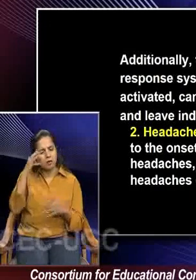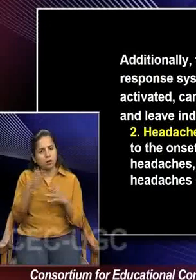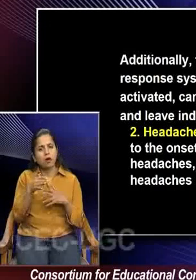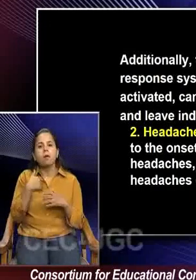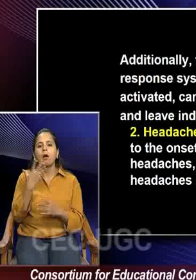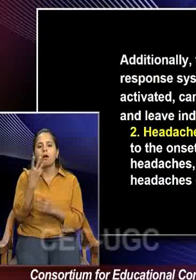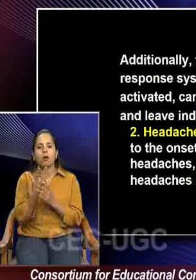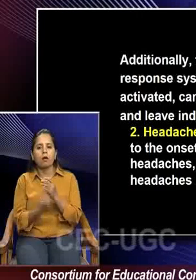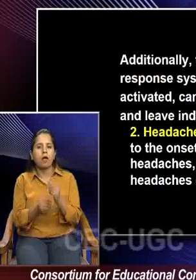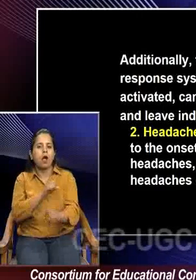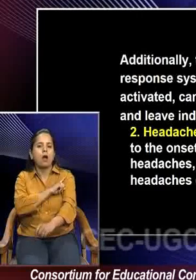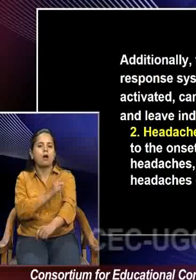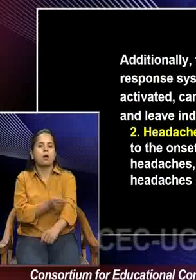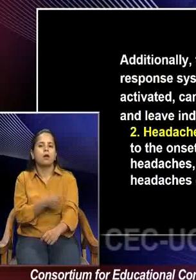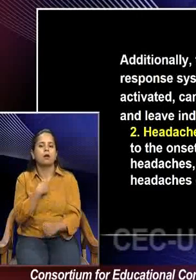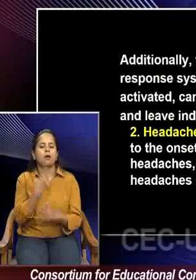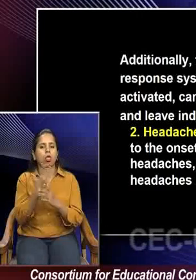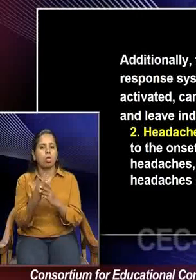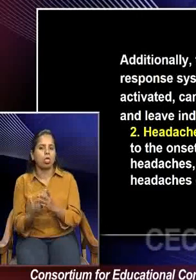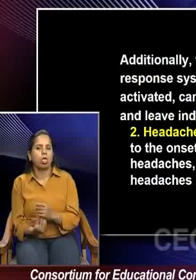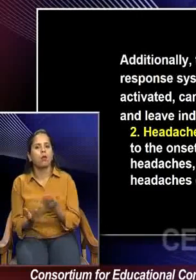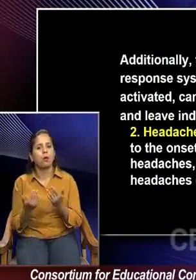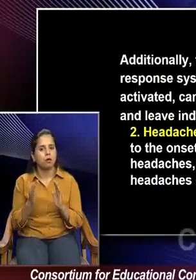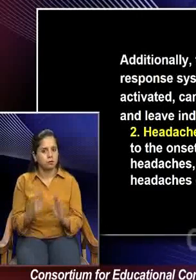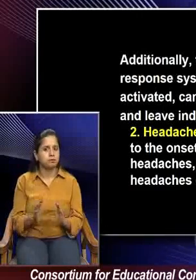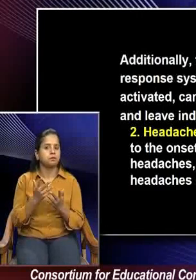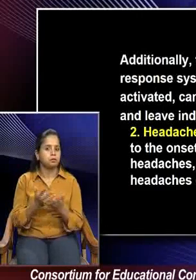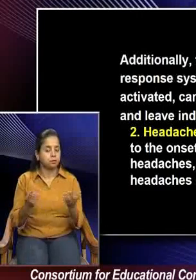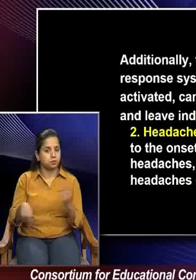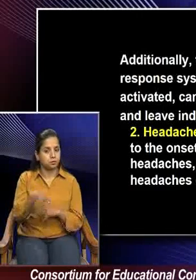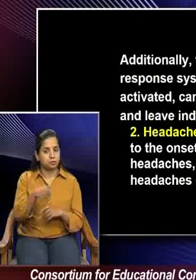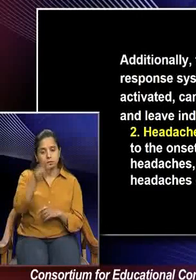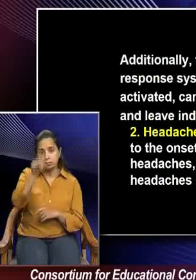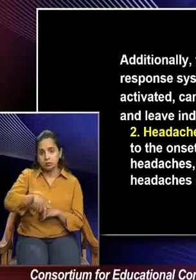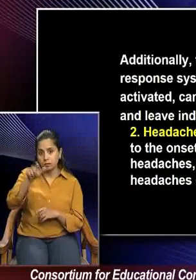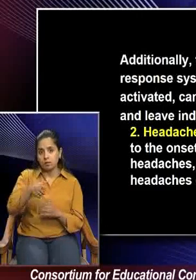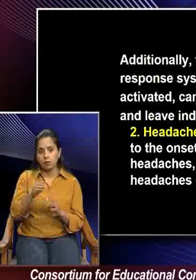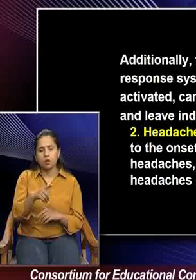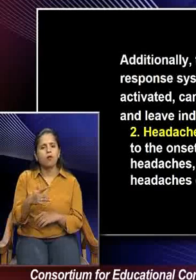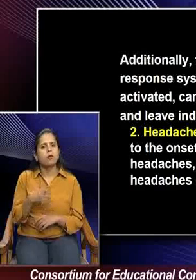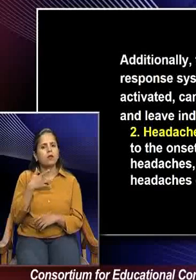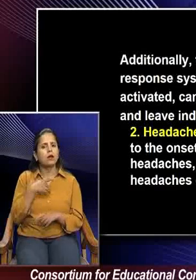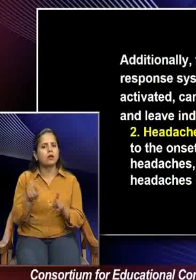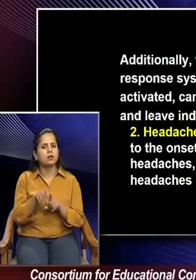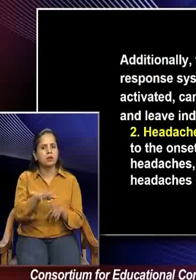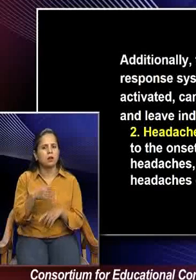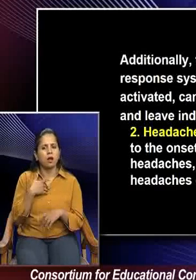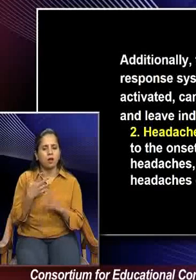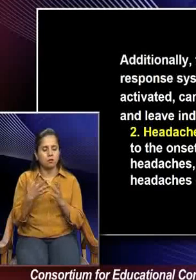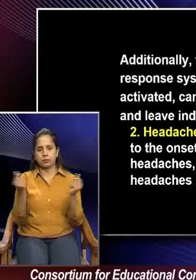your energy resources and leave the individual feeling worn